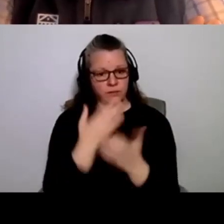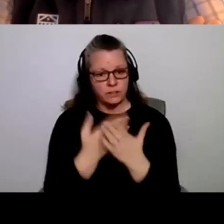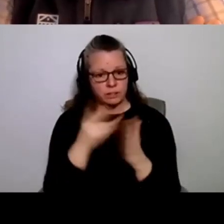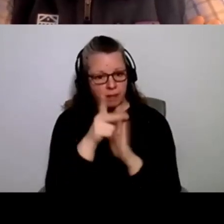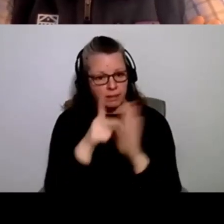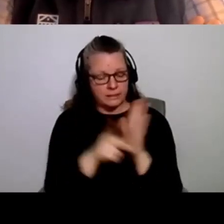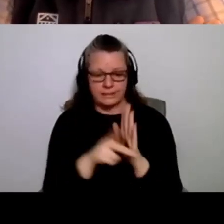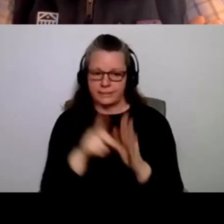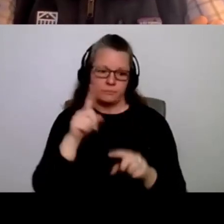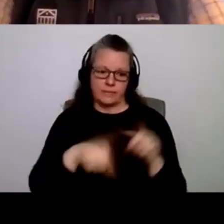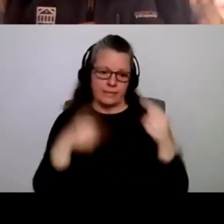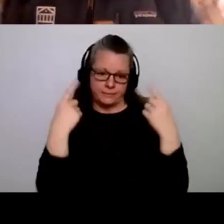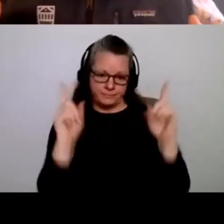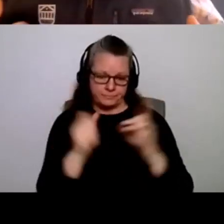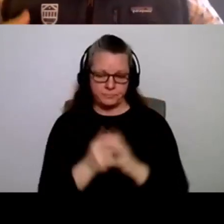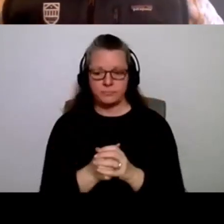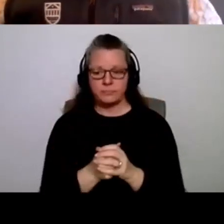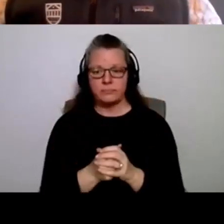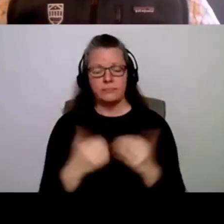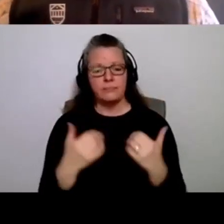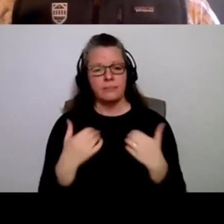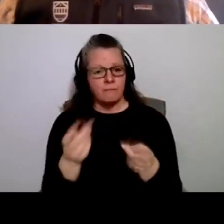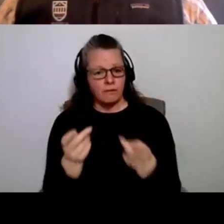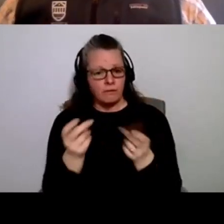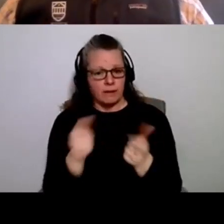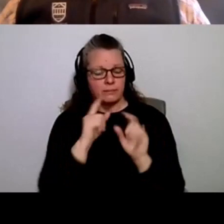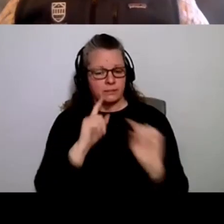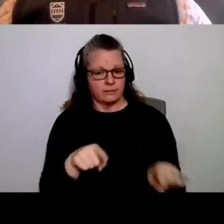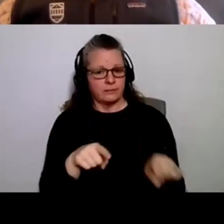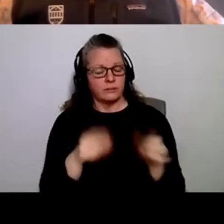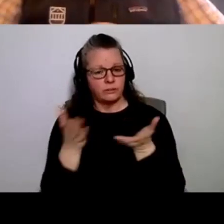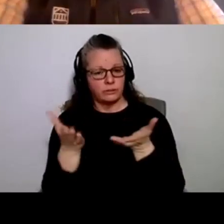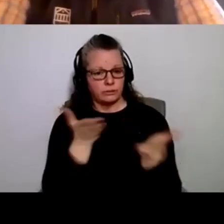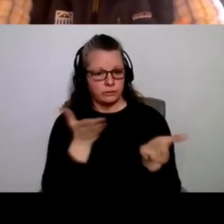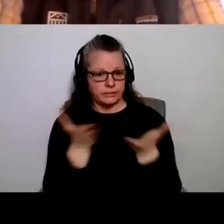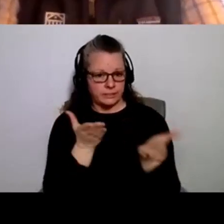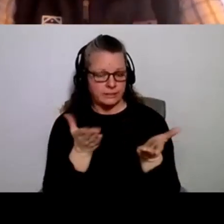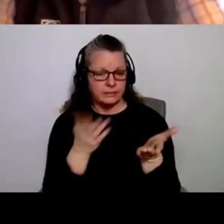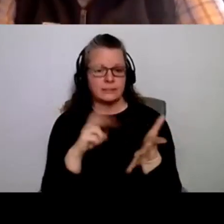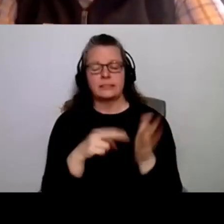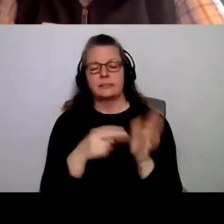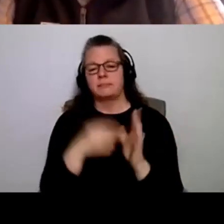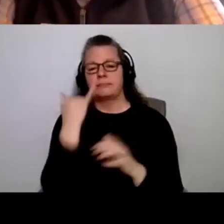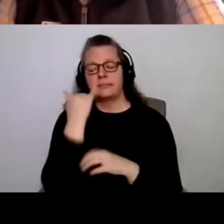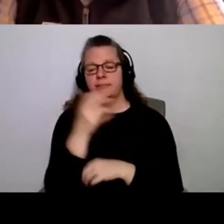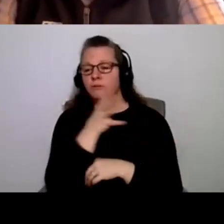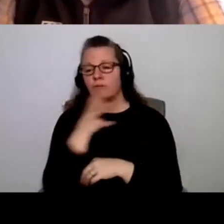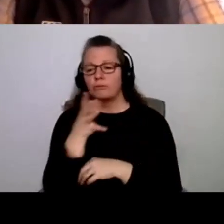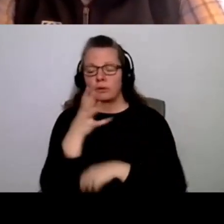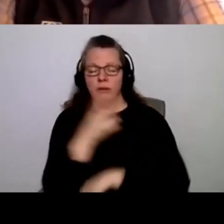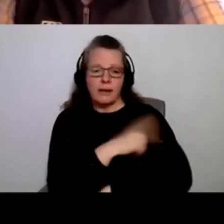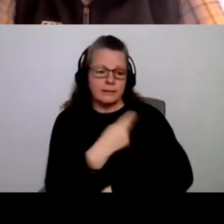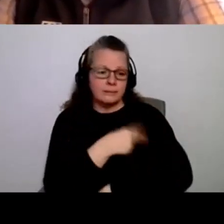get where we need to go. And so we have rapid response services. If a rural hospital needs access